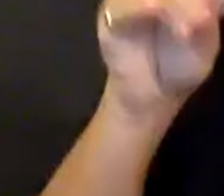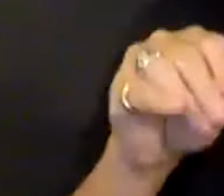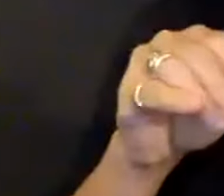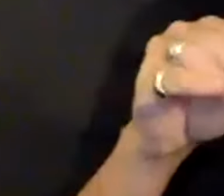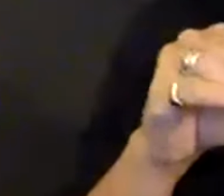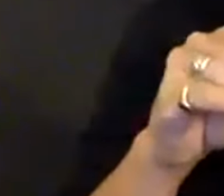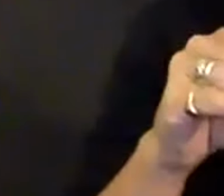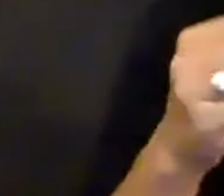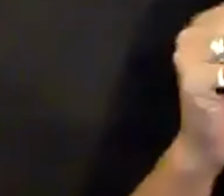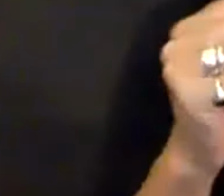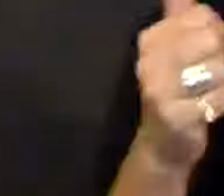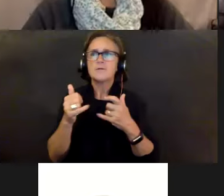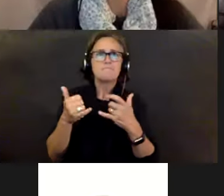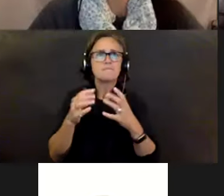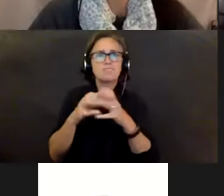who they look like.